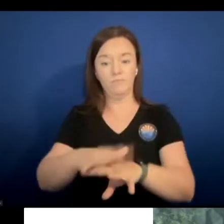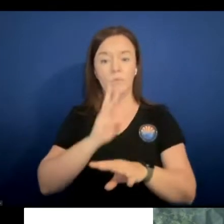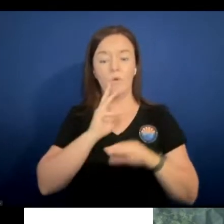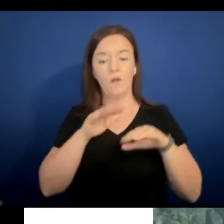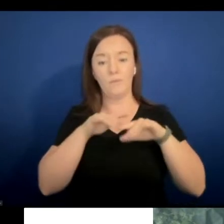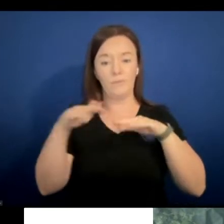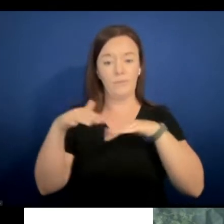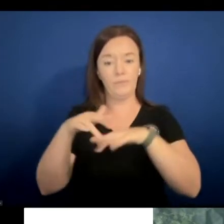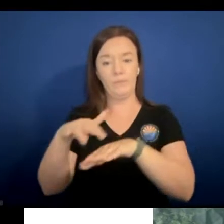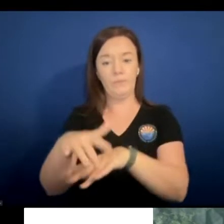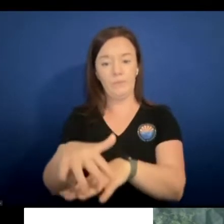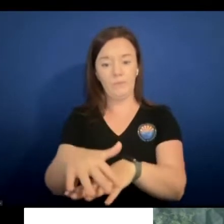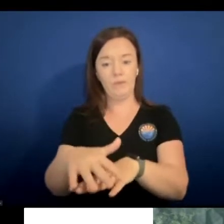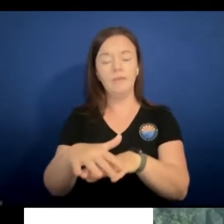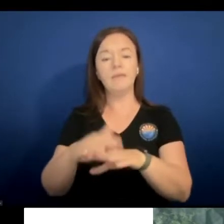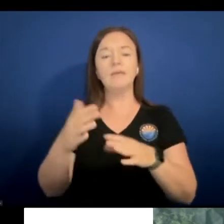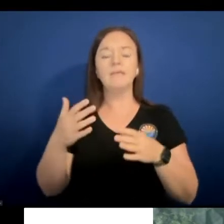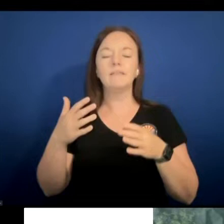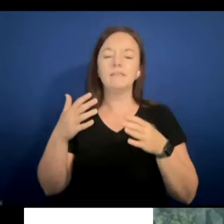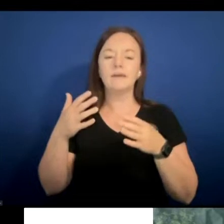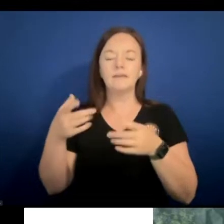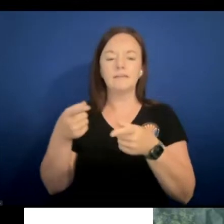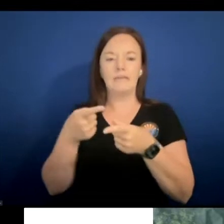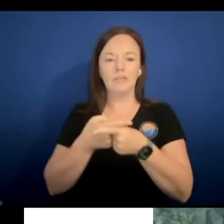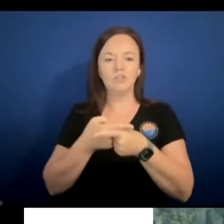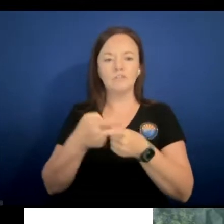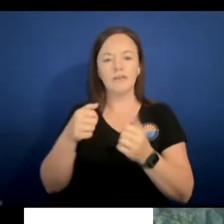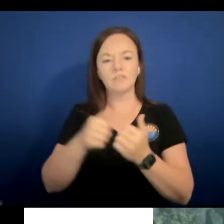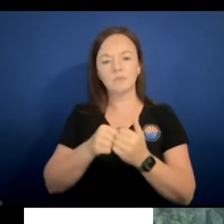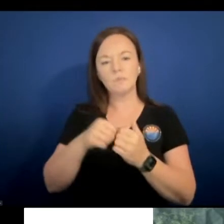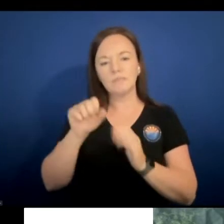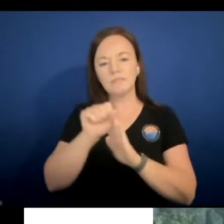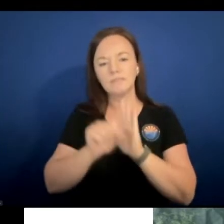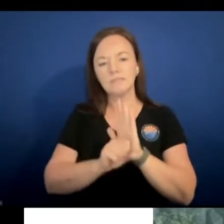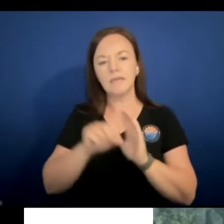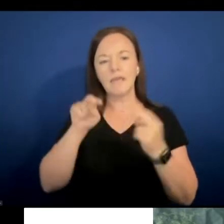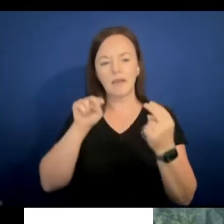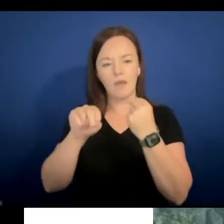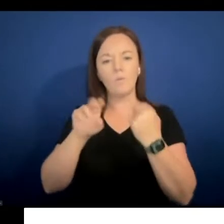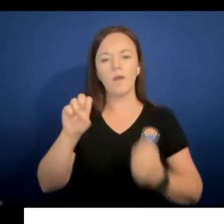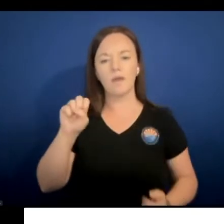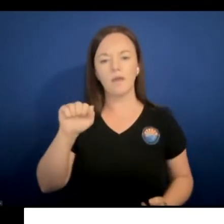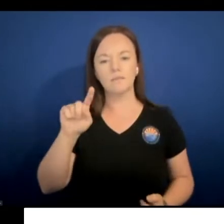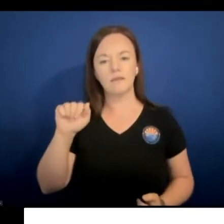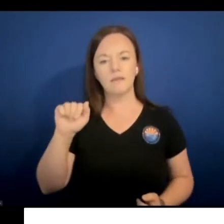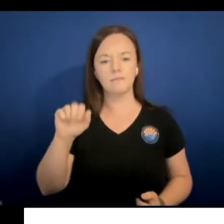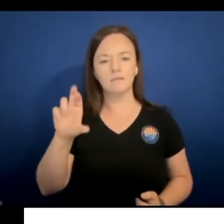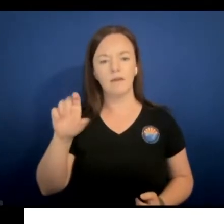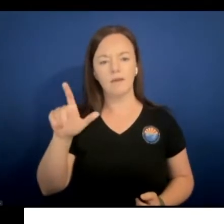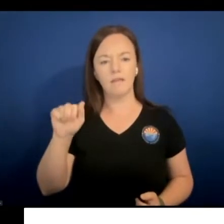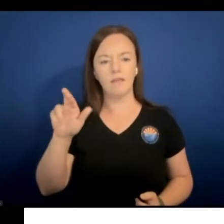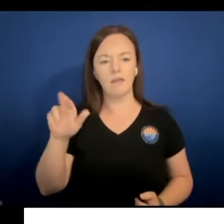intersects with the state highway at Santa Clara Pueblo. Thank you.